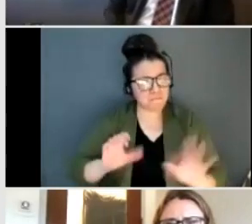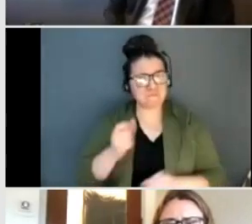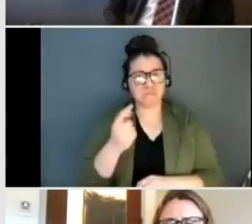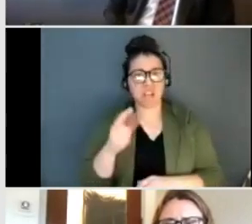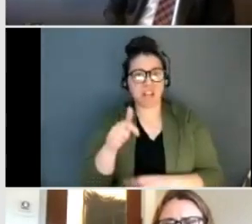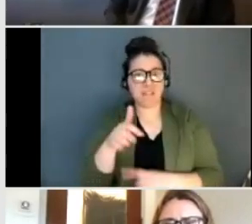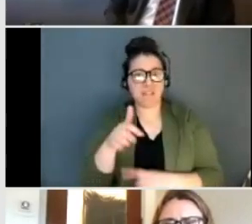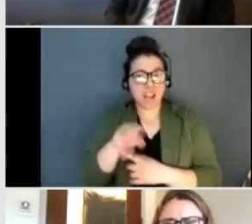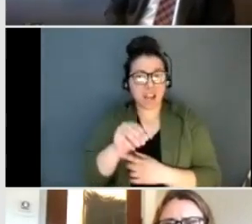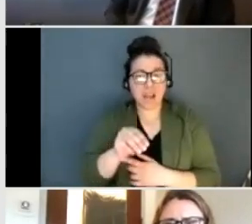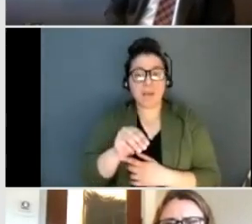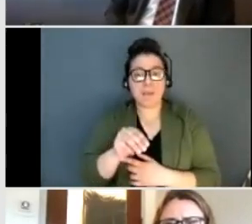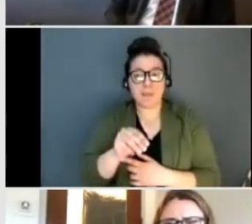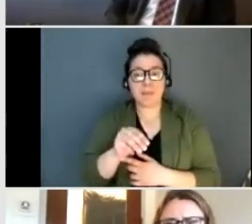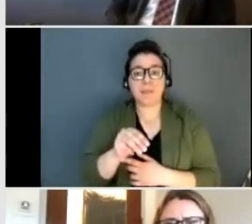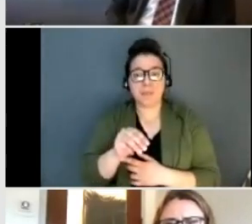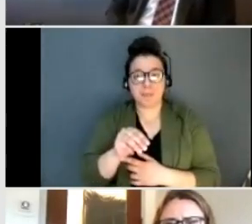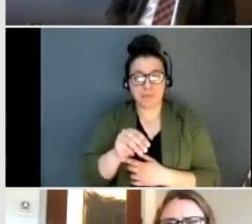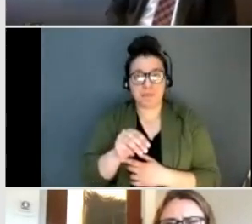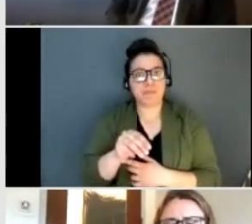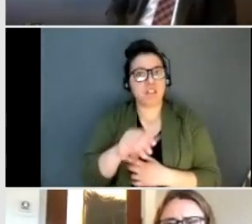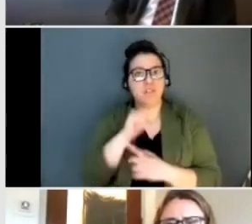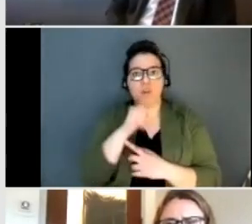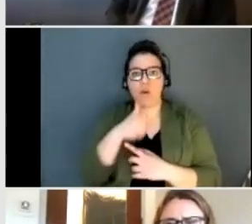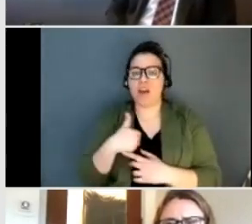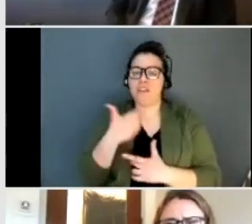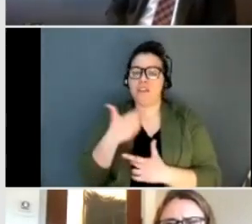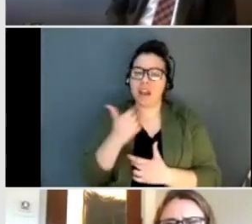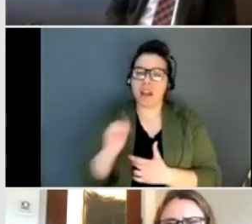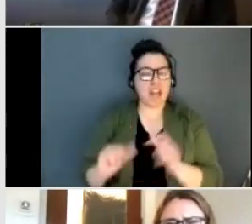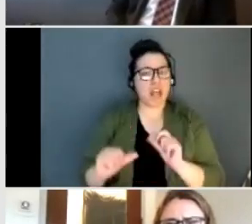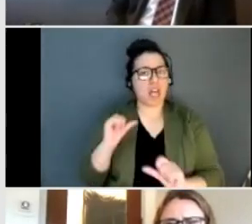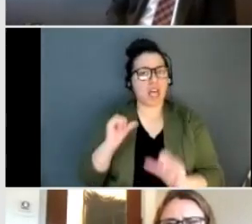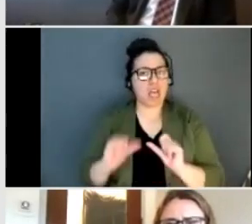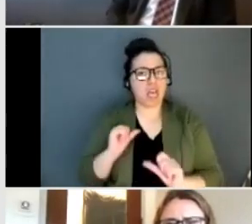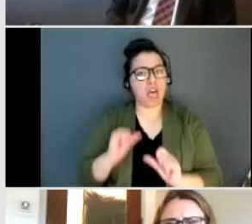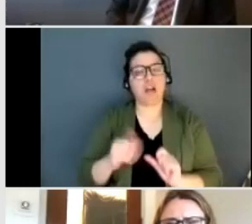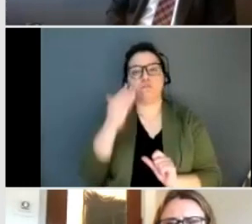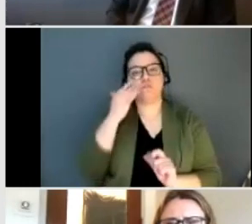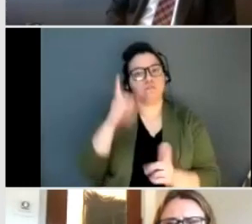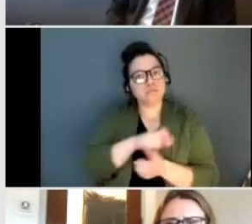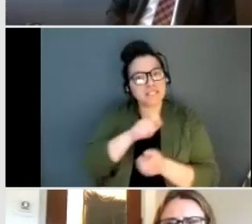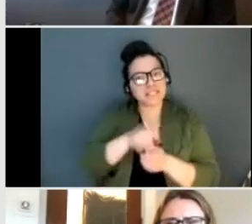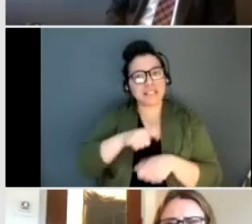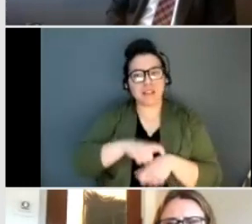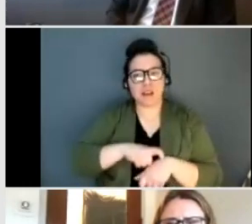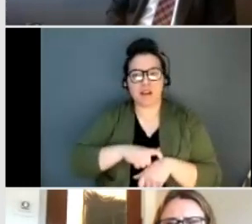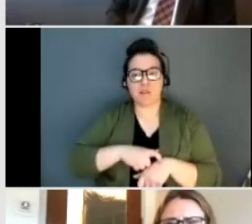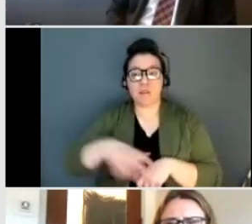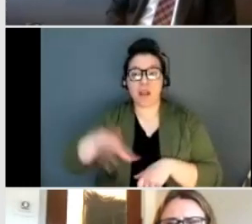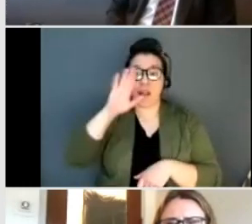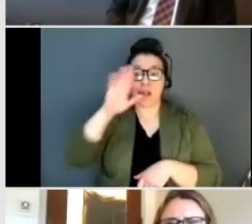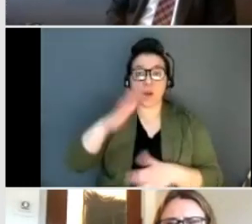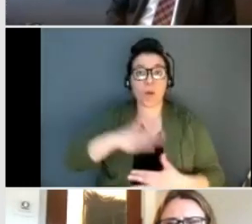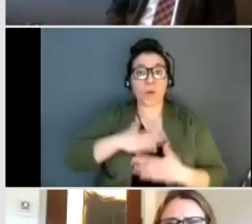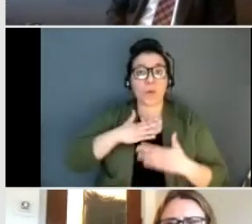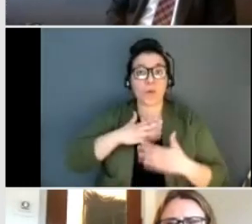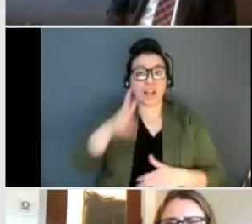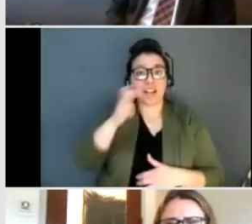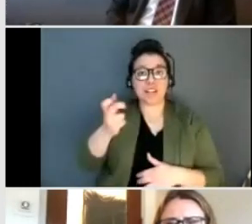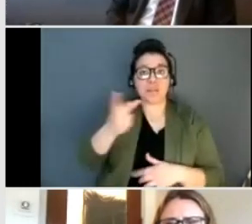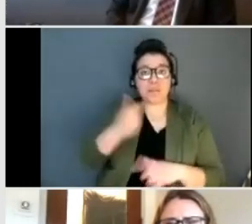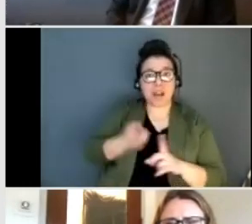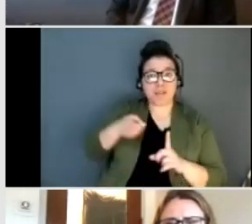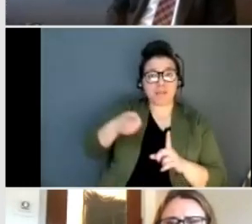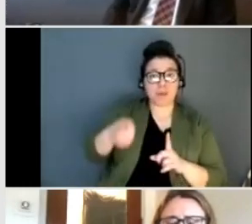a.m. So there's no debate, that we know exactly when we're arriving. Raven says, hello, glad to hear back from you. Yes, I'm able to make it